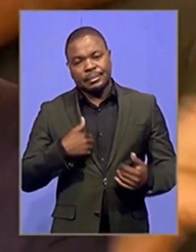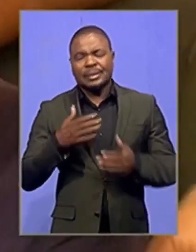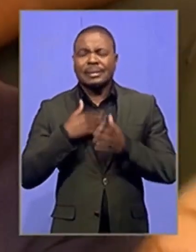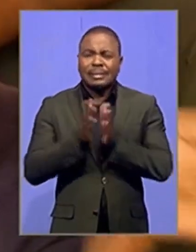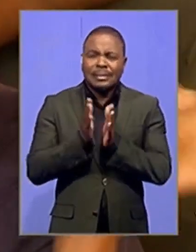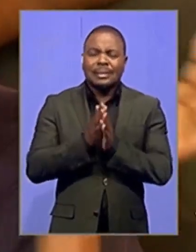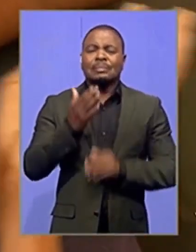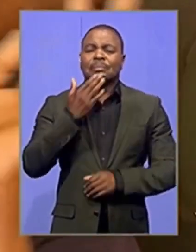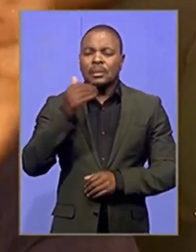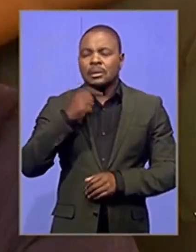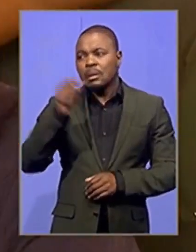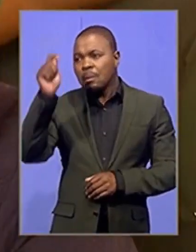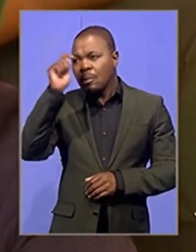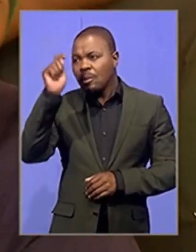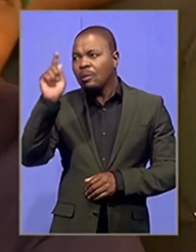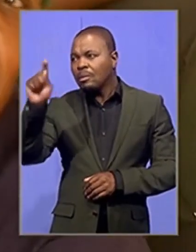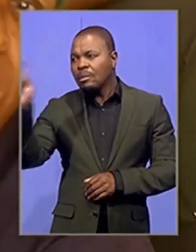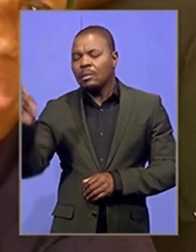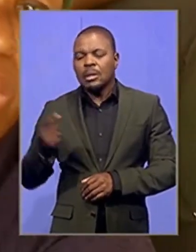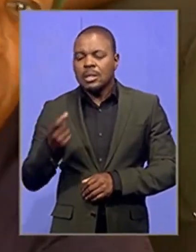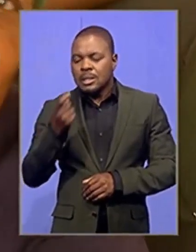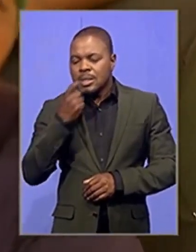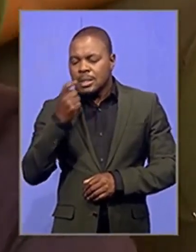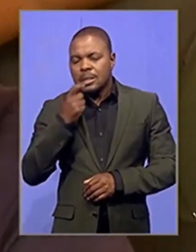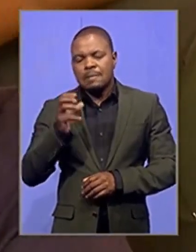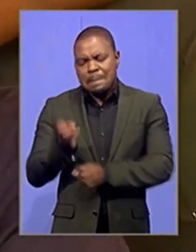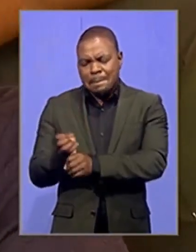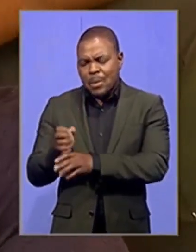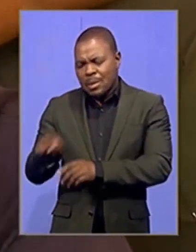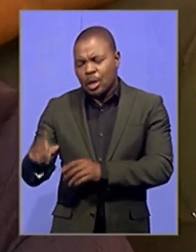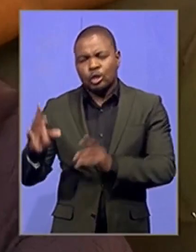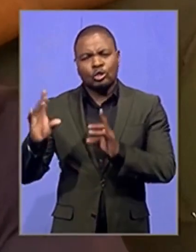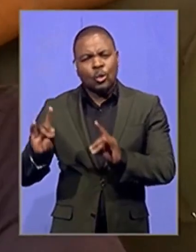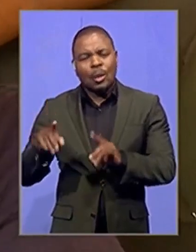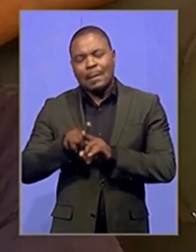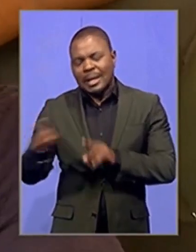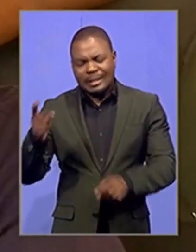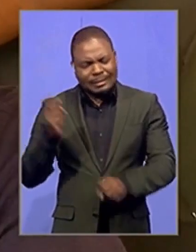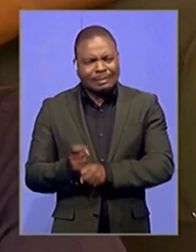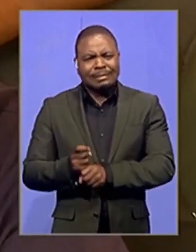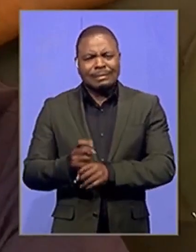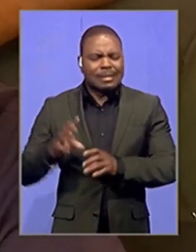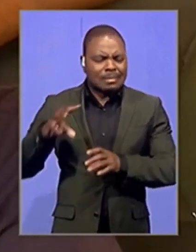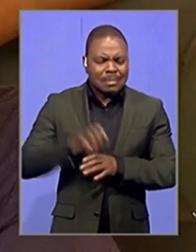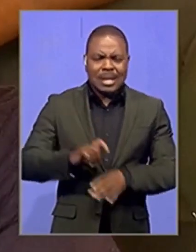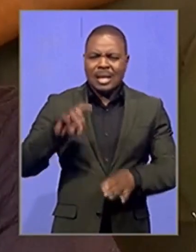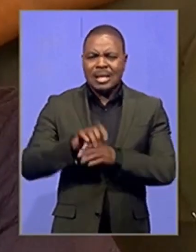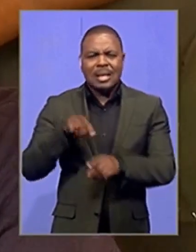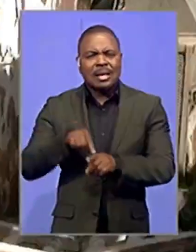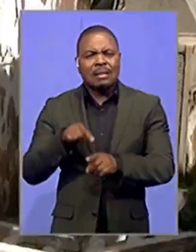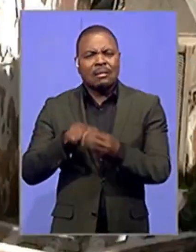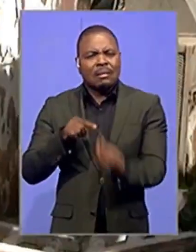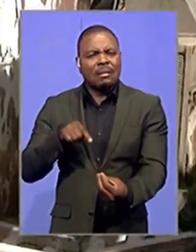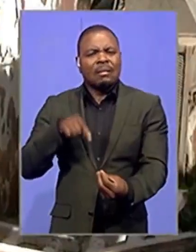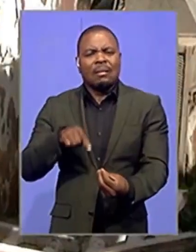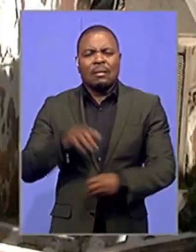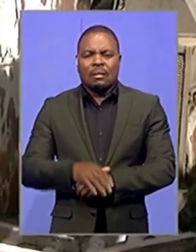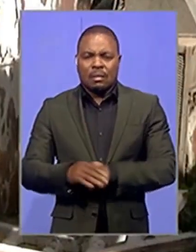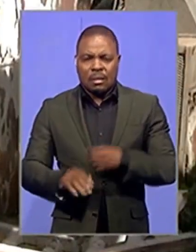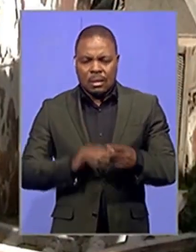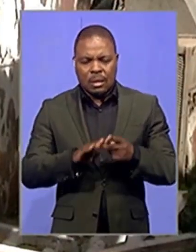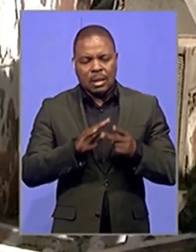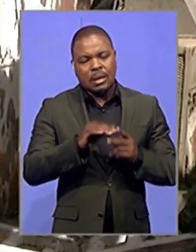re bashanyana bana ba ngate dintša tsena ka majoro di tlohele ngwana, ka ntse di hana fela ntse di ja ngwana ona di mo ja.